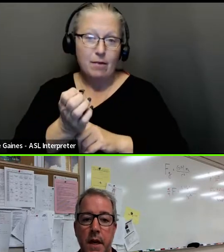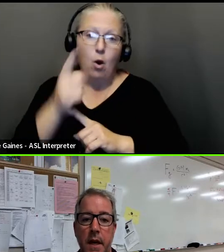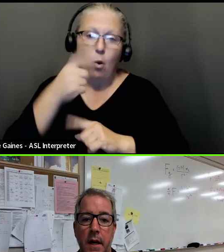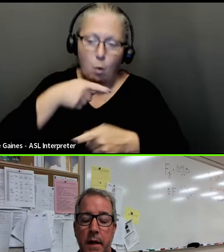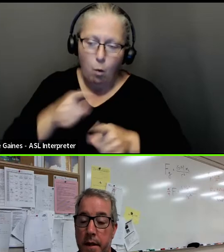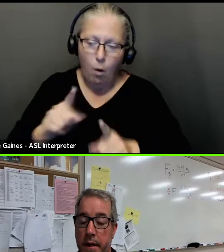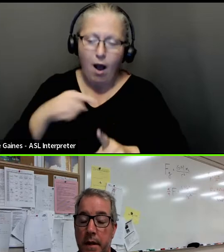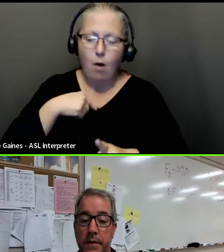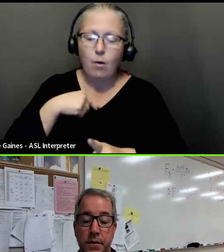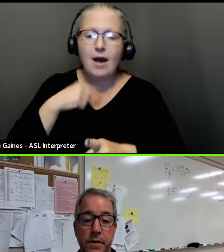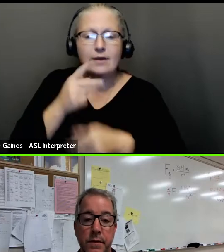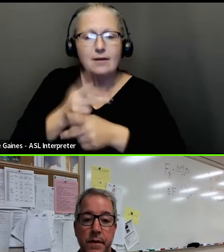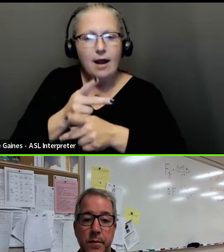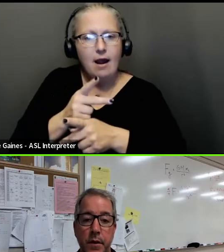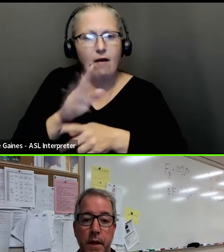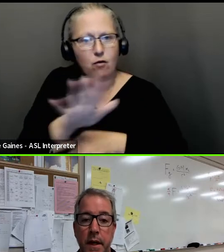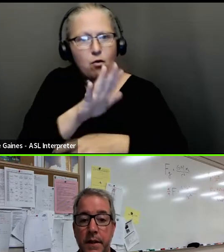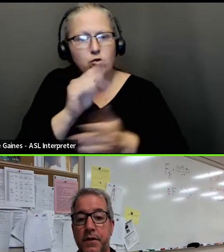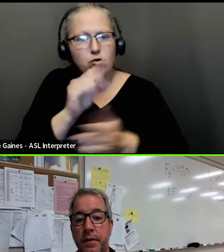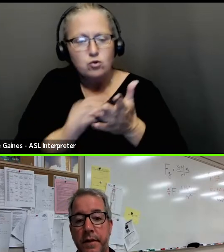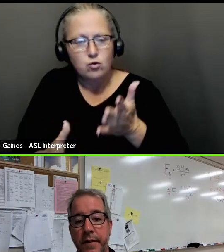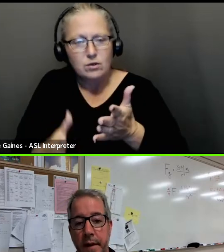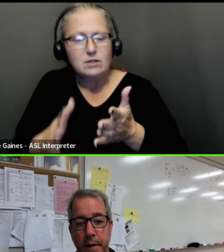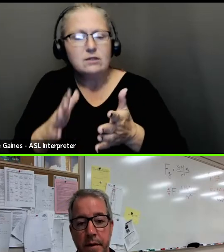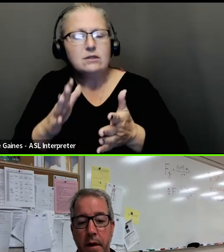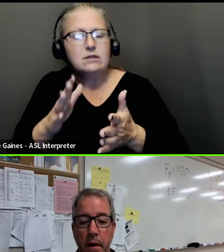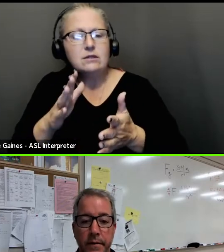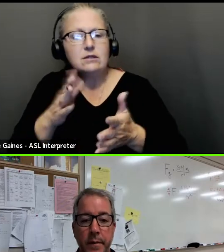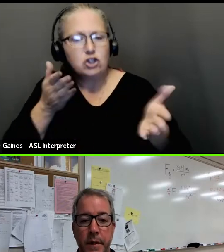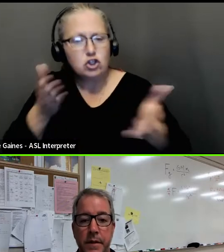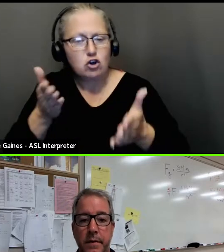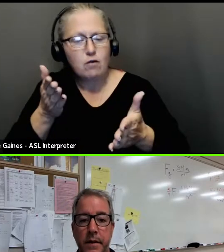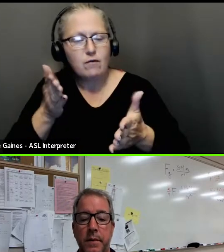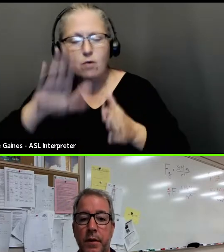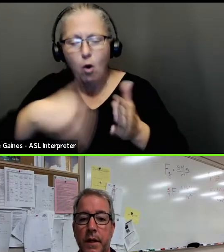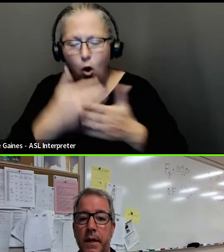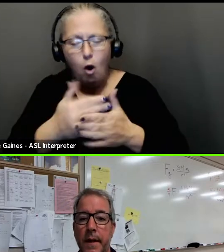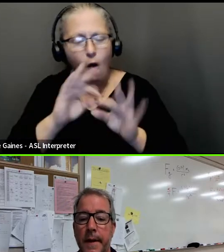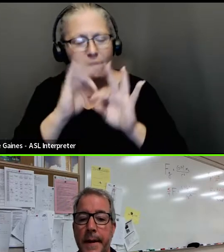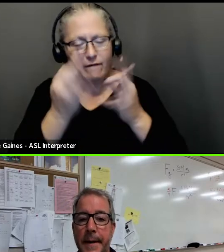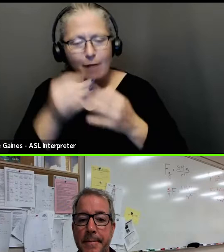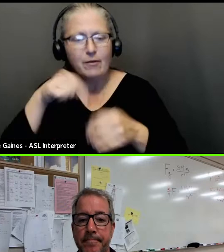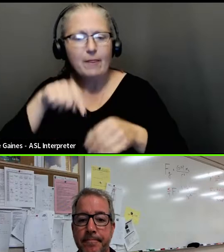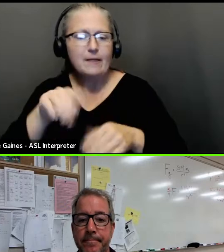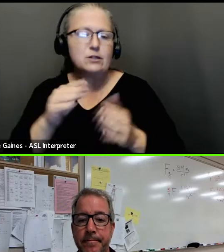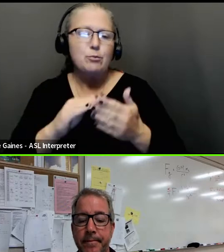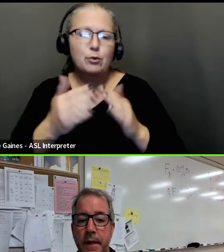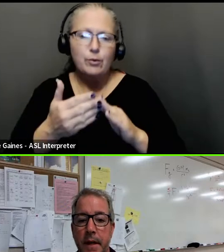students and in the students of this community, and to serve the families, all families of this community.